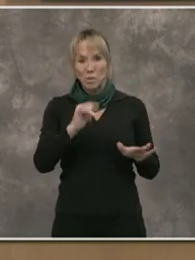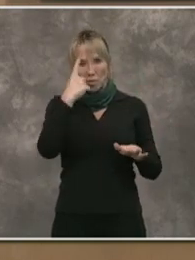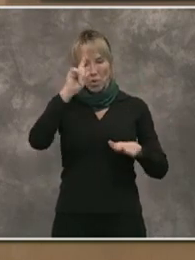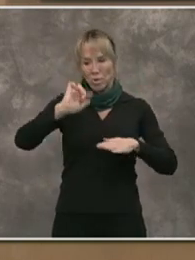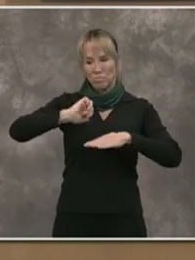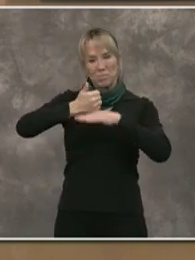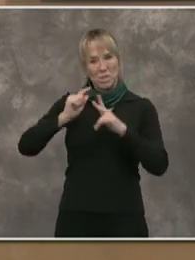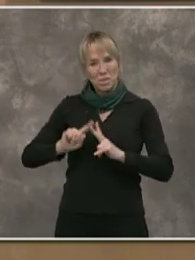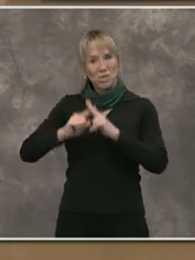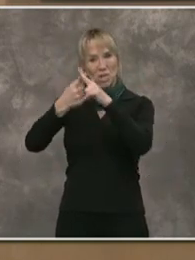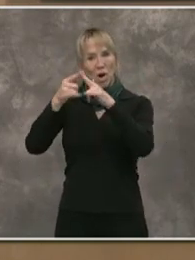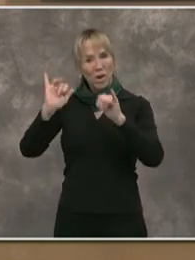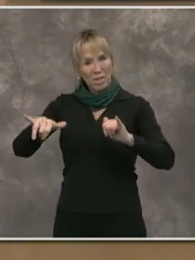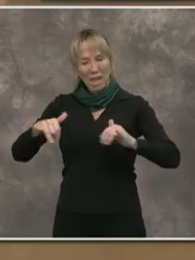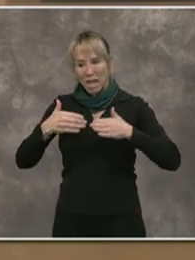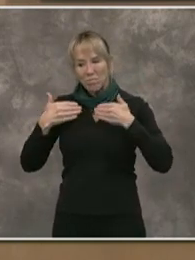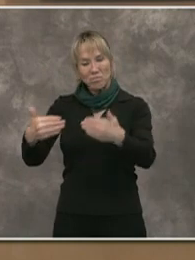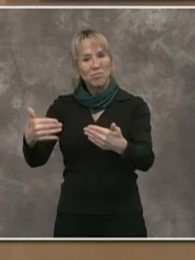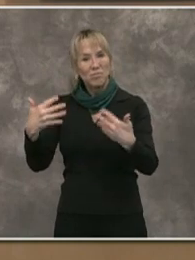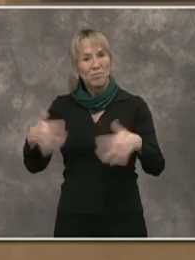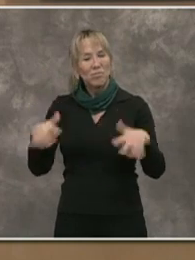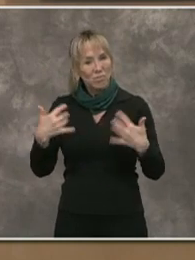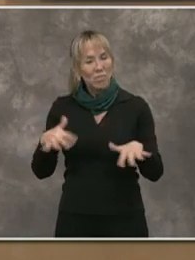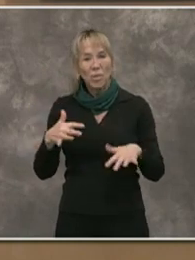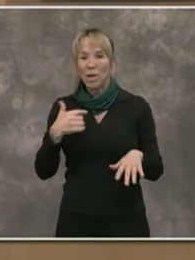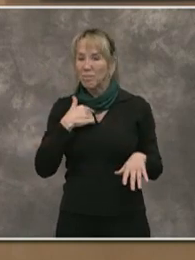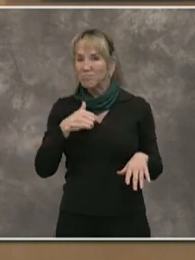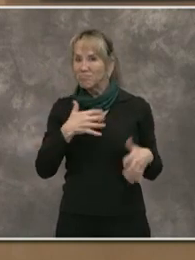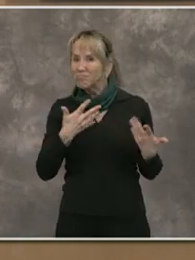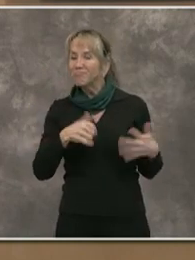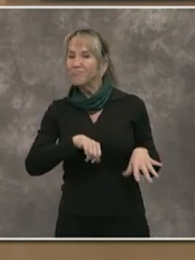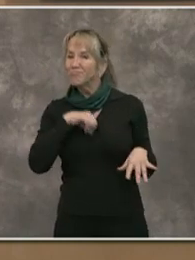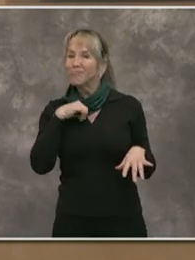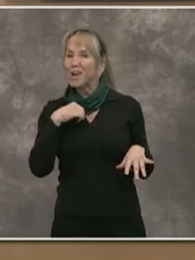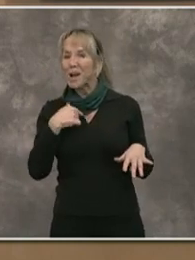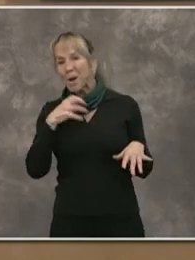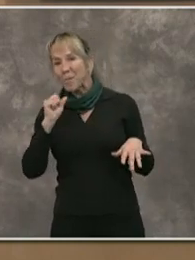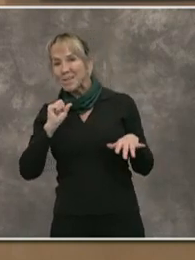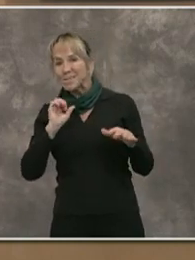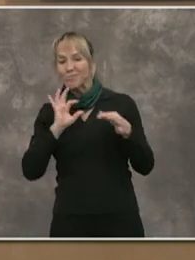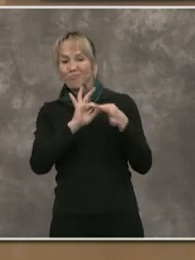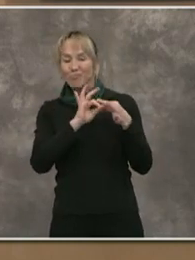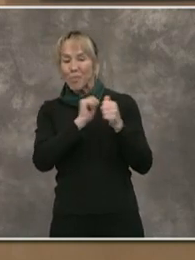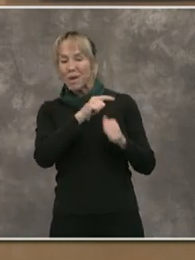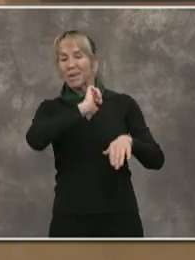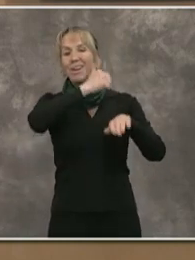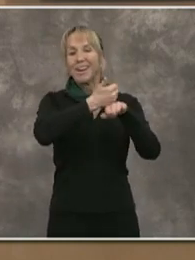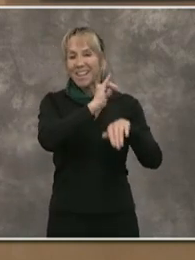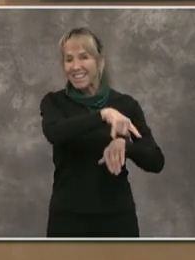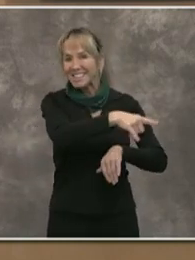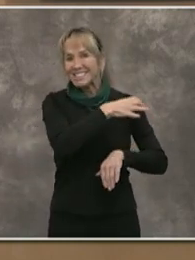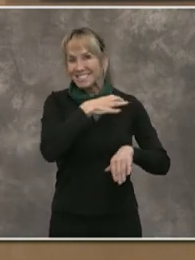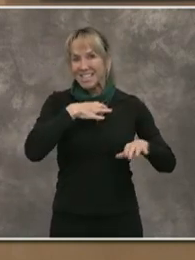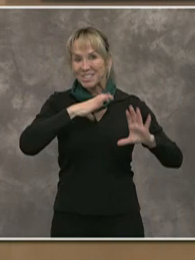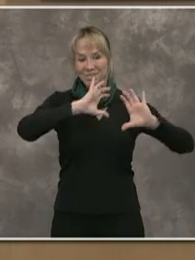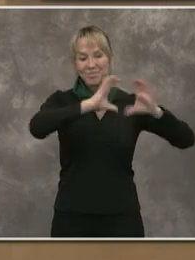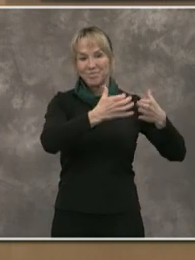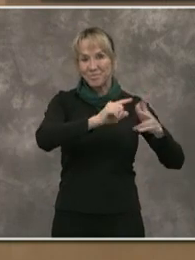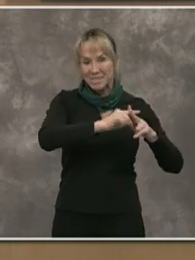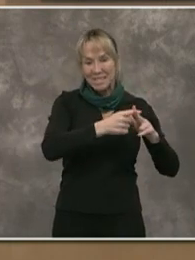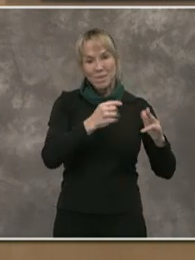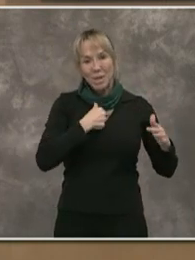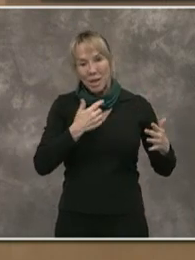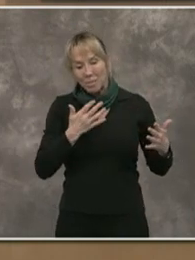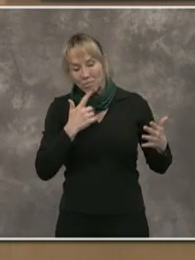bold initiative. I'm very proud to have been one of the founders of the South County EDC, and I appreciate their efforts to keep South